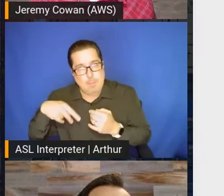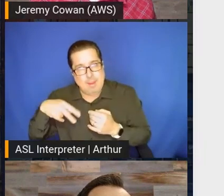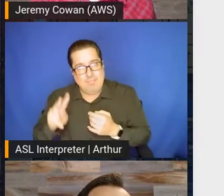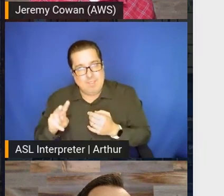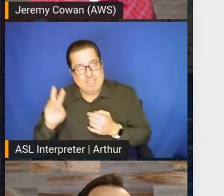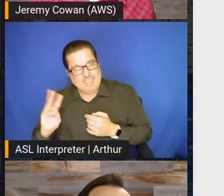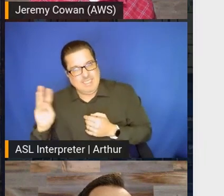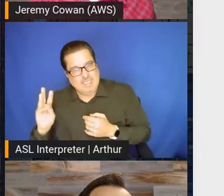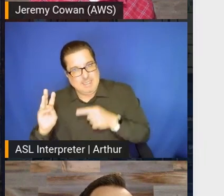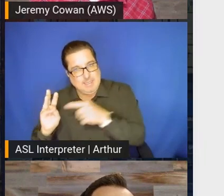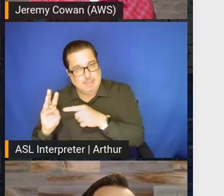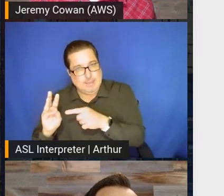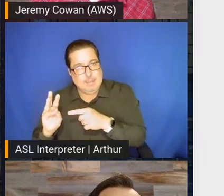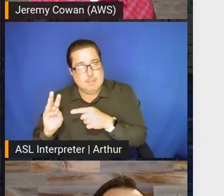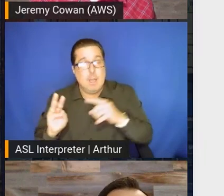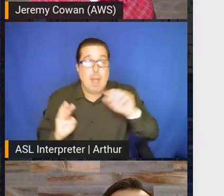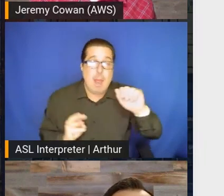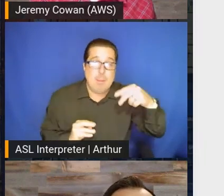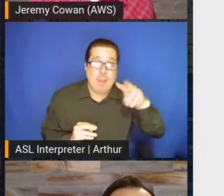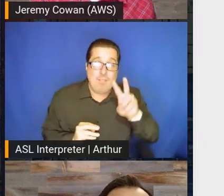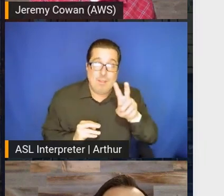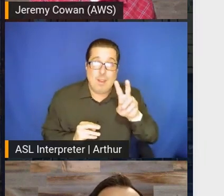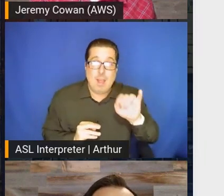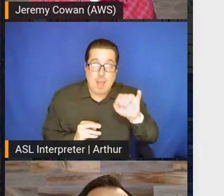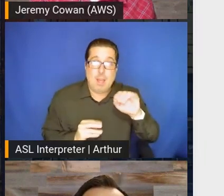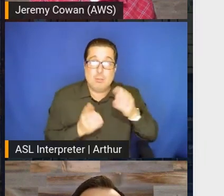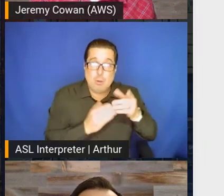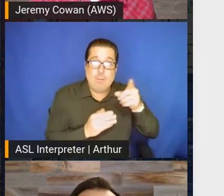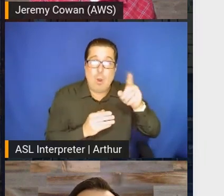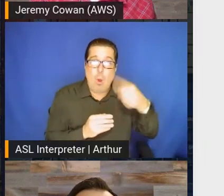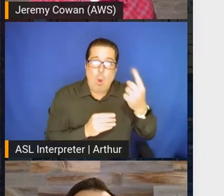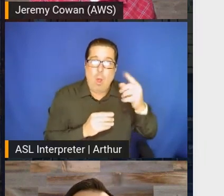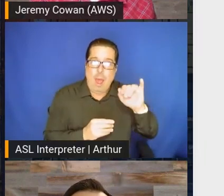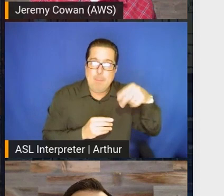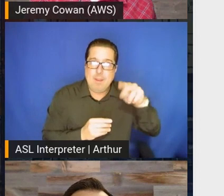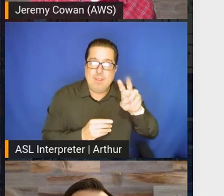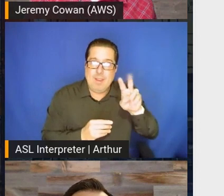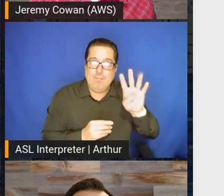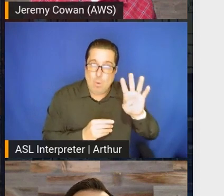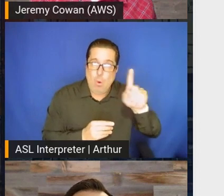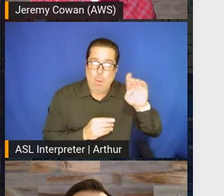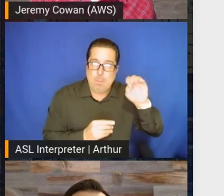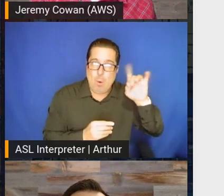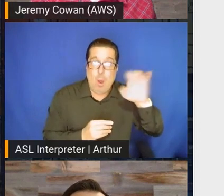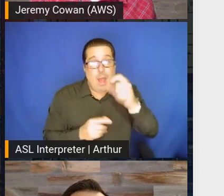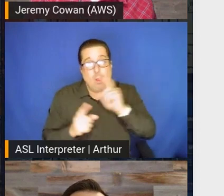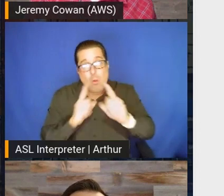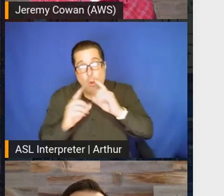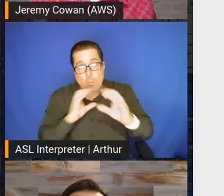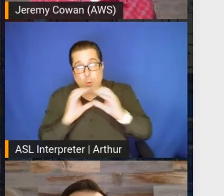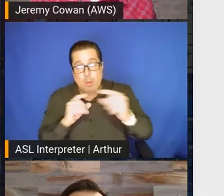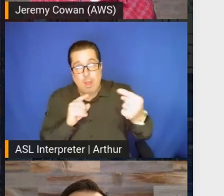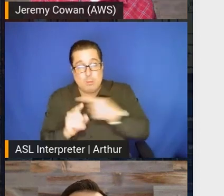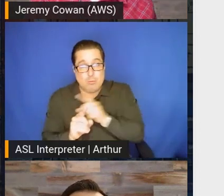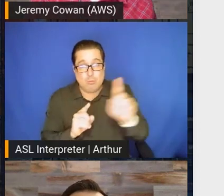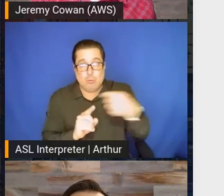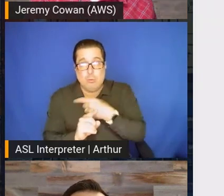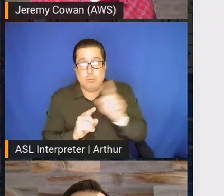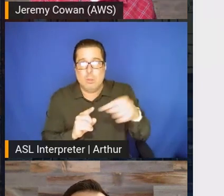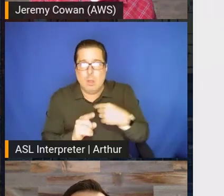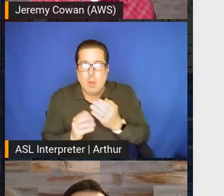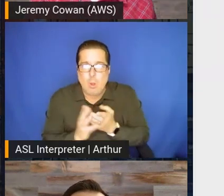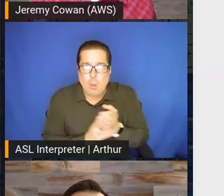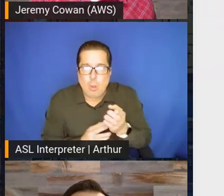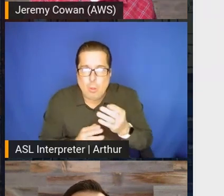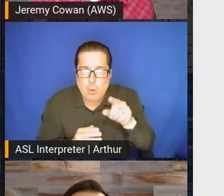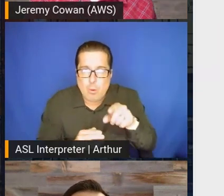However, because API server is only in an IPv4 mode, any communications from the node components such as kubelet,